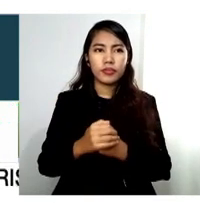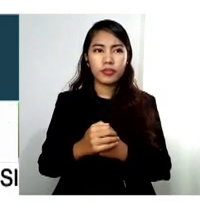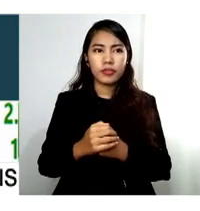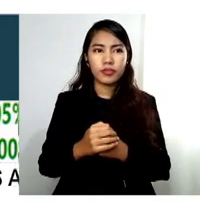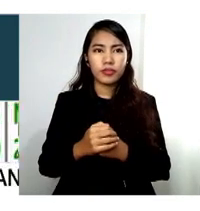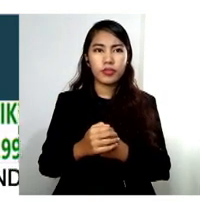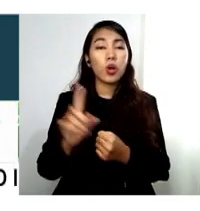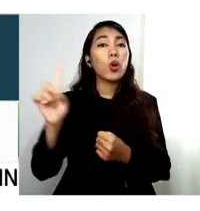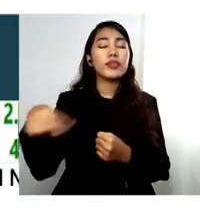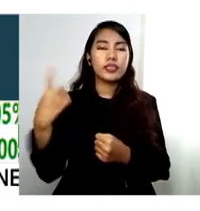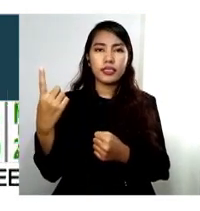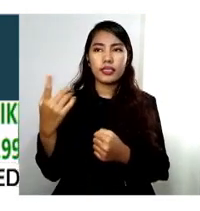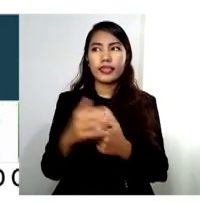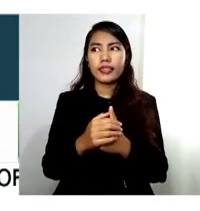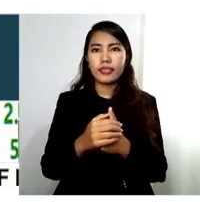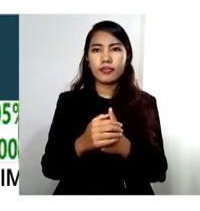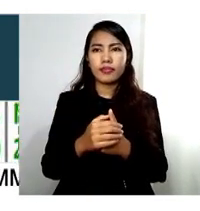head. So